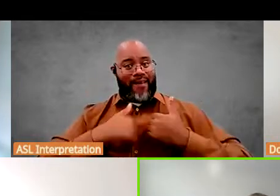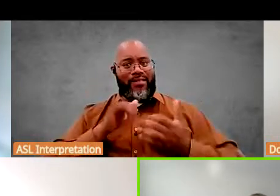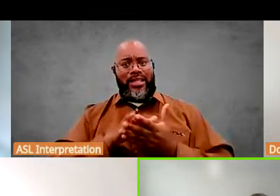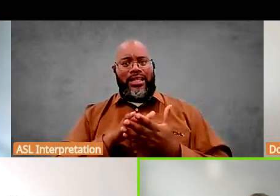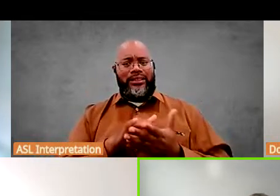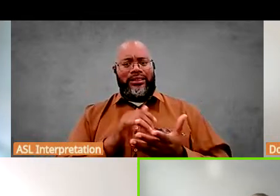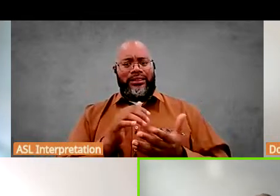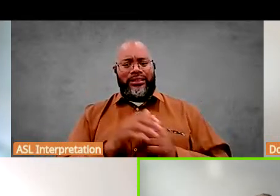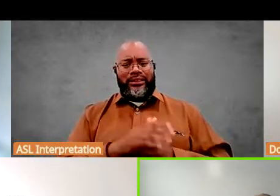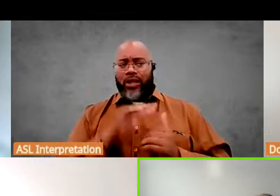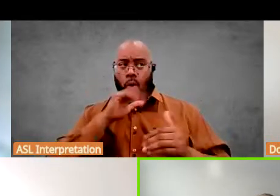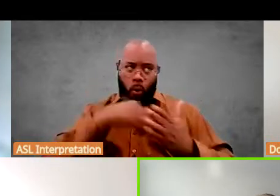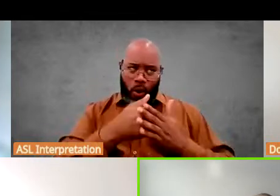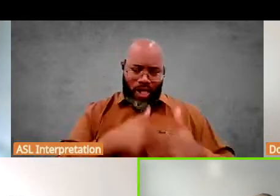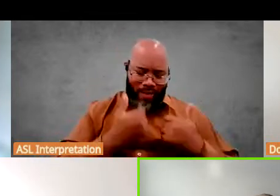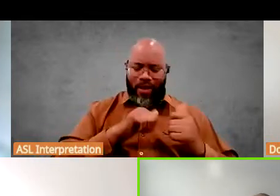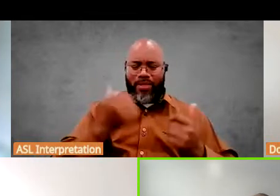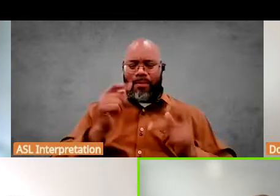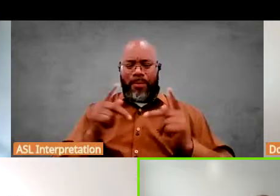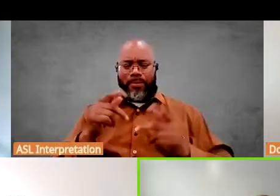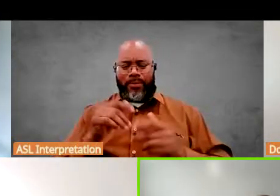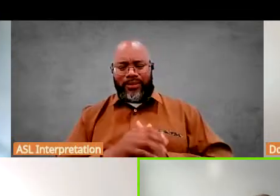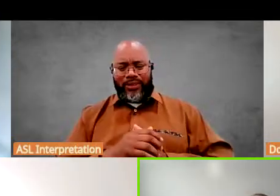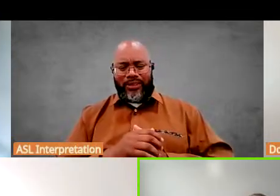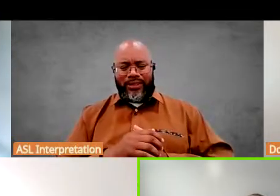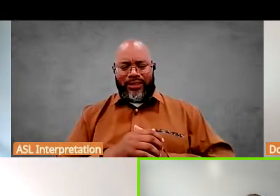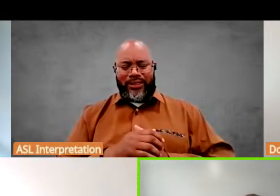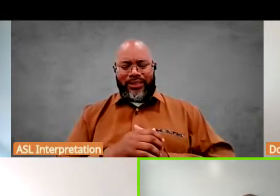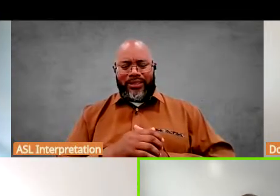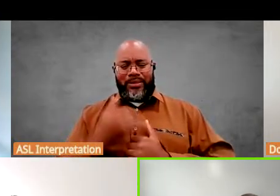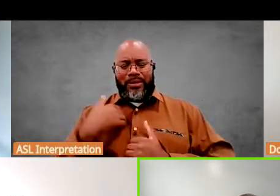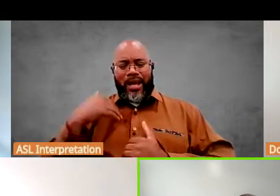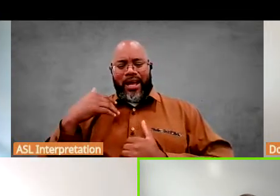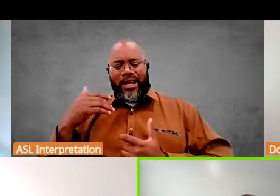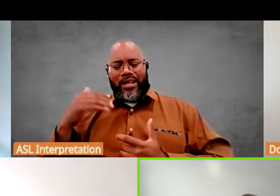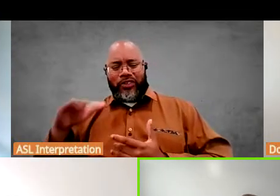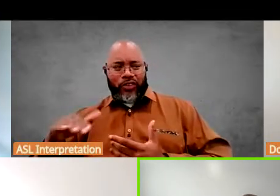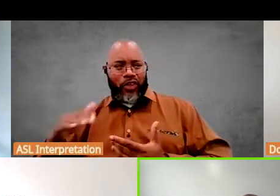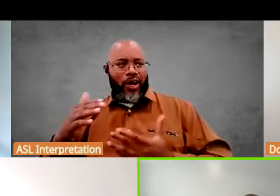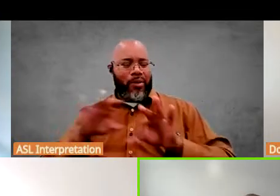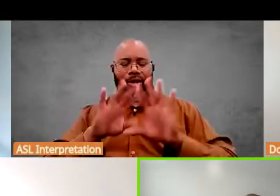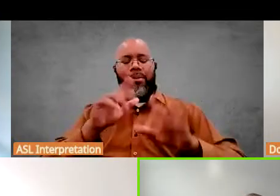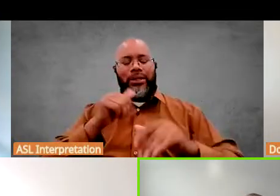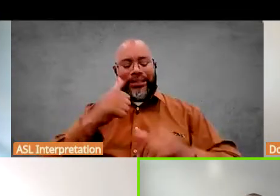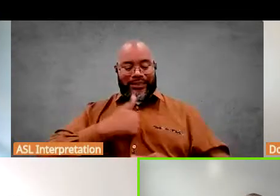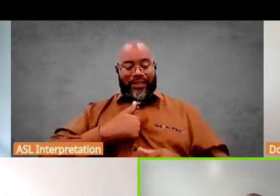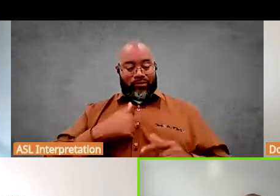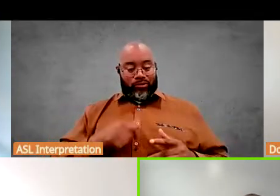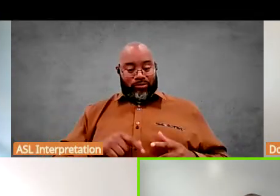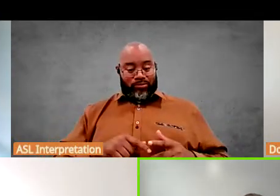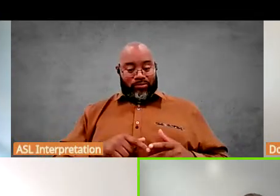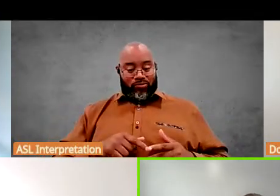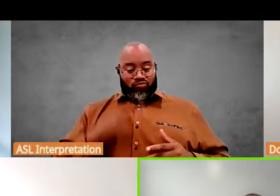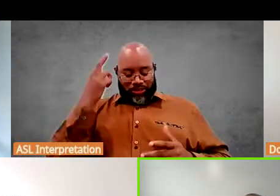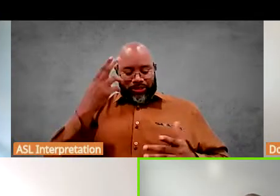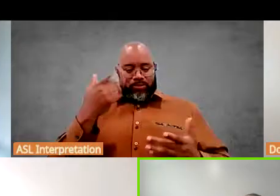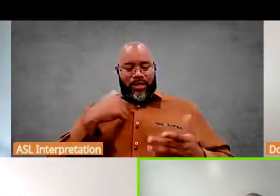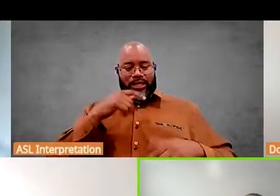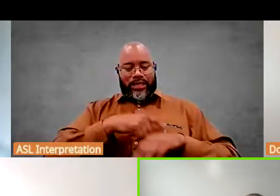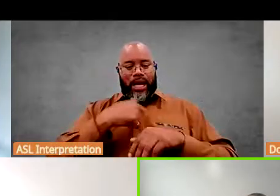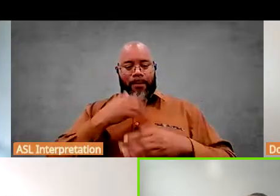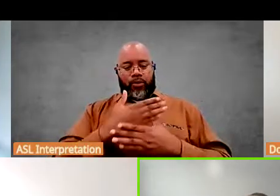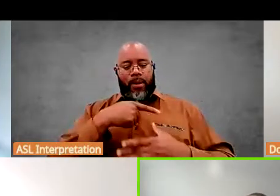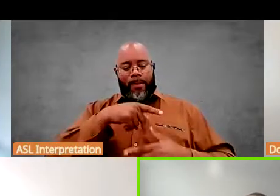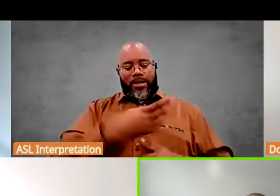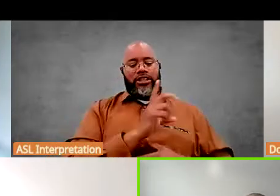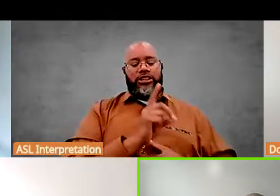not like in my whole life, like other people I blame for like my childhood, like, ah, it's my parents. So self-imposed was the time between doing my PhD, also